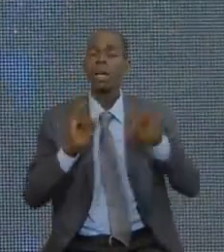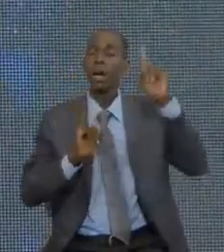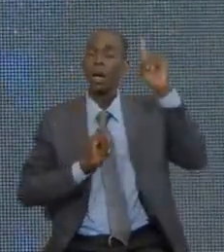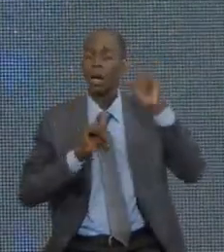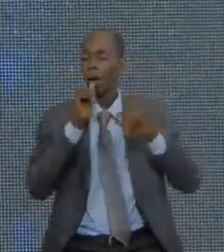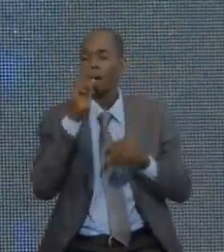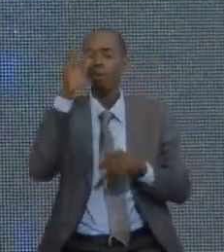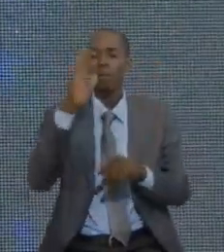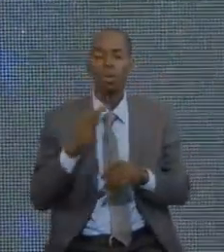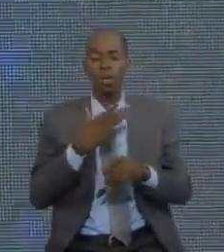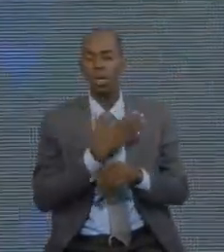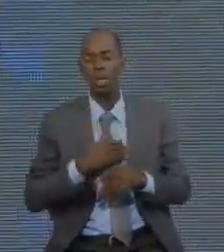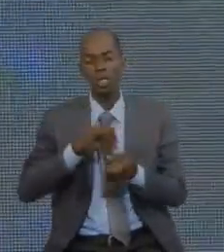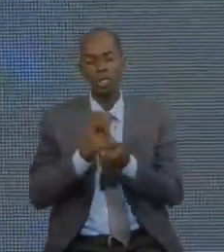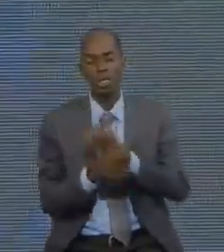change not.